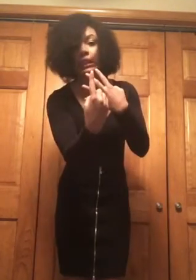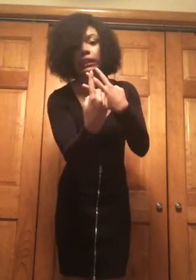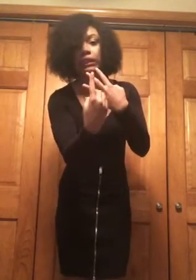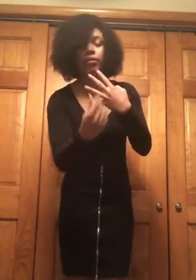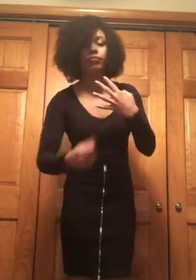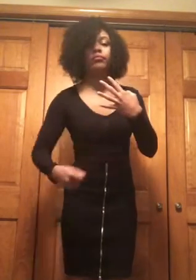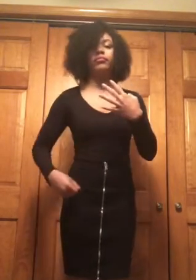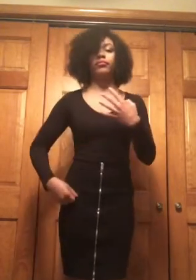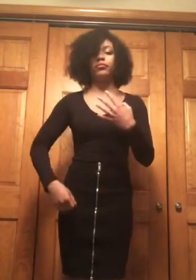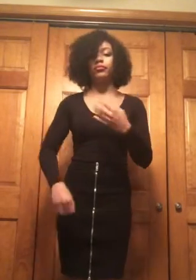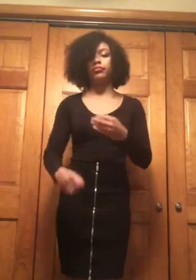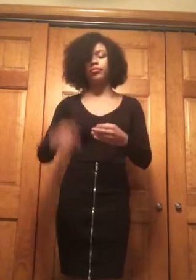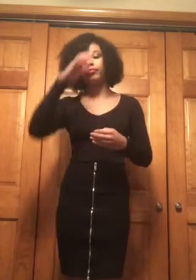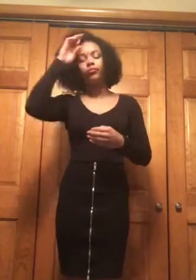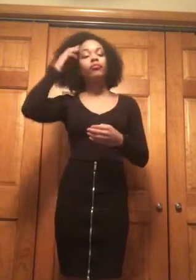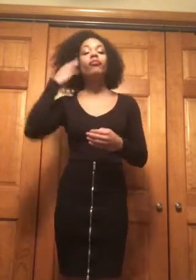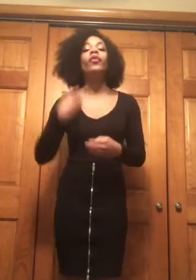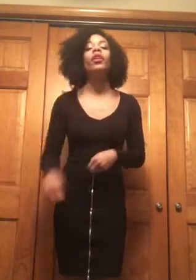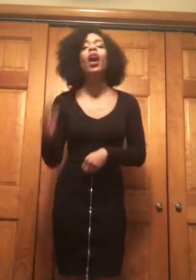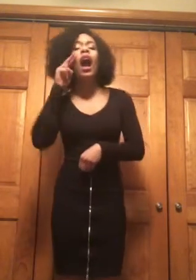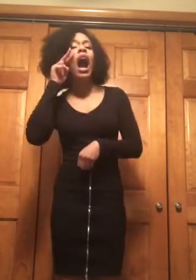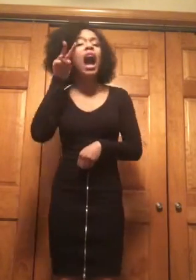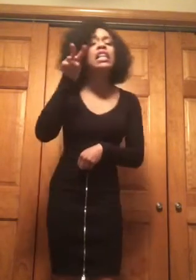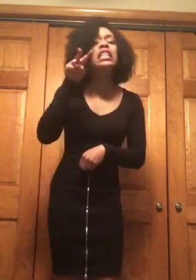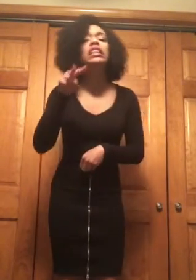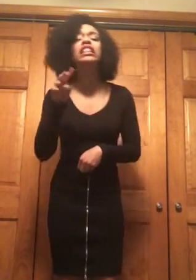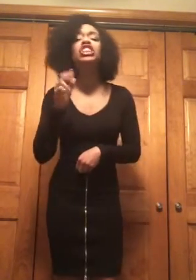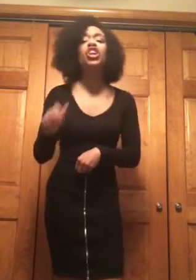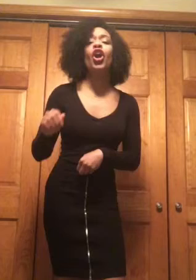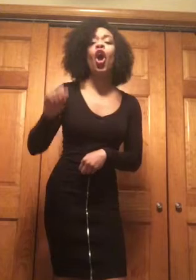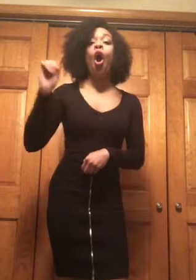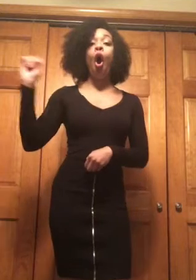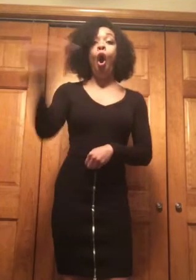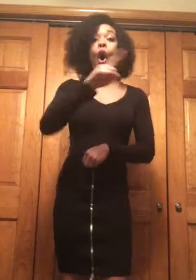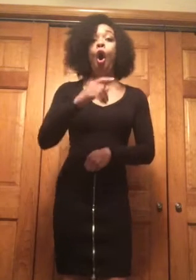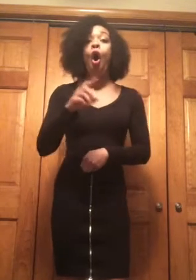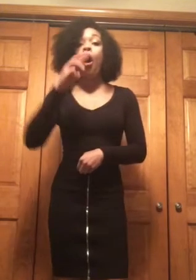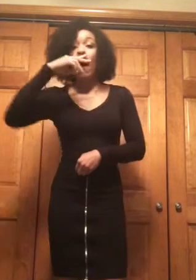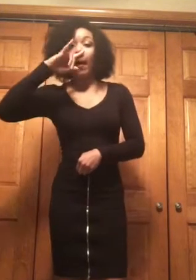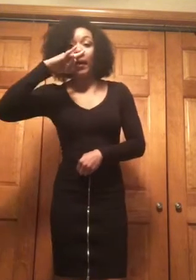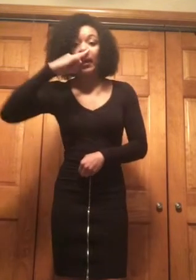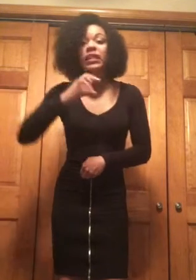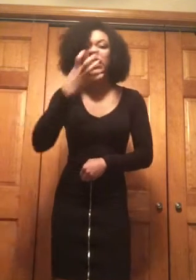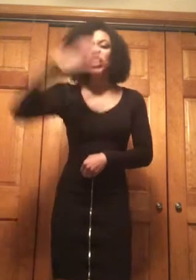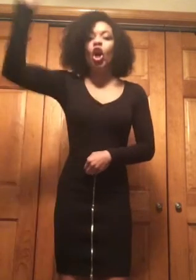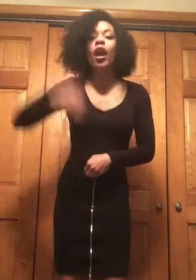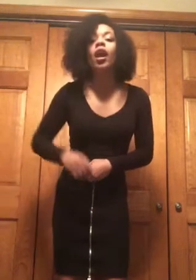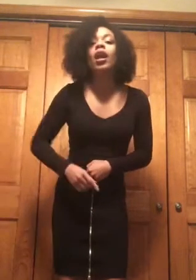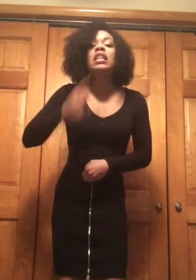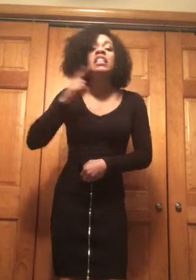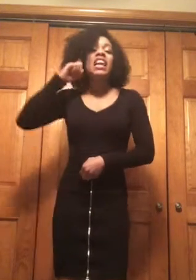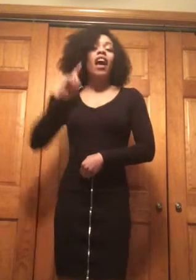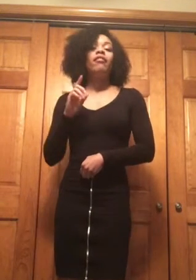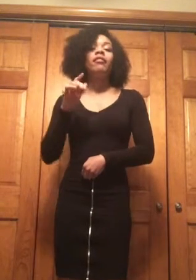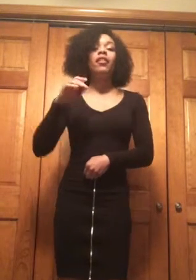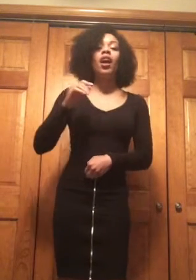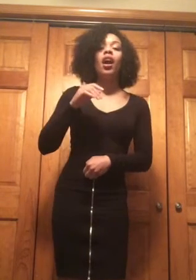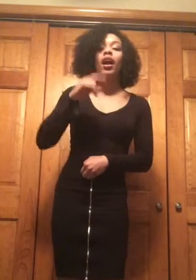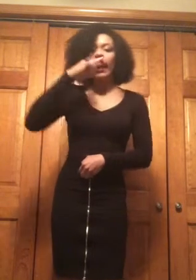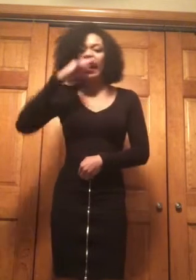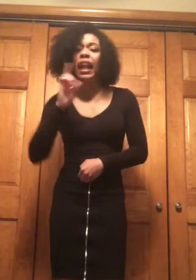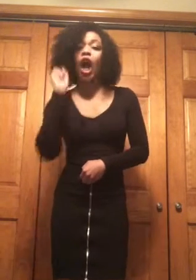Everyone else is along the fence. And I could see them, all the kids screaming, "Deaf kid, go! Deaf